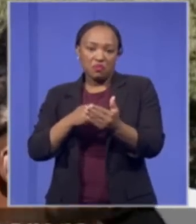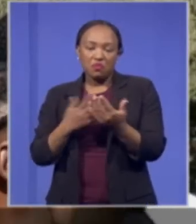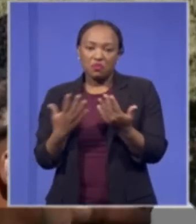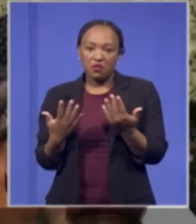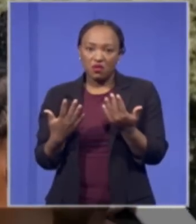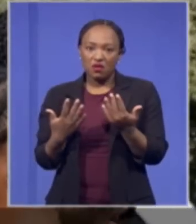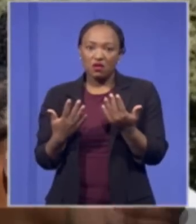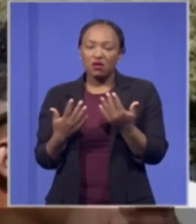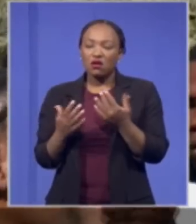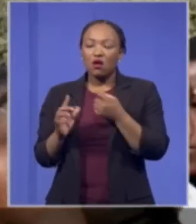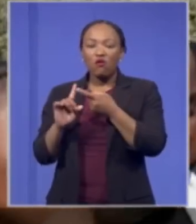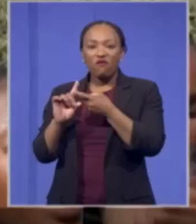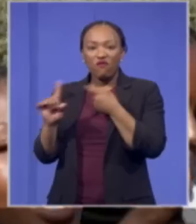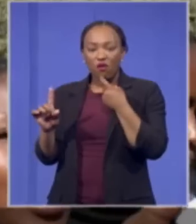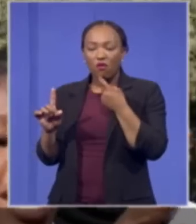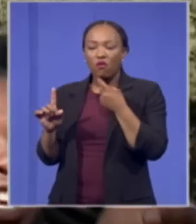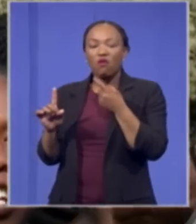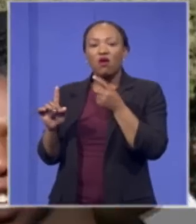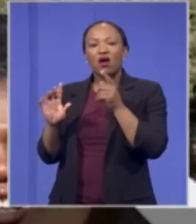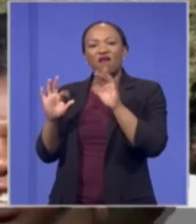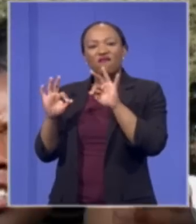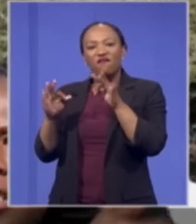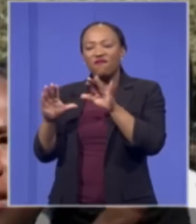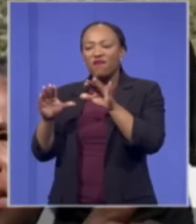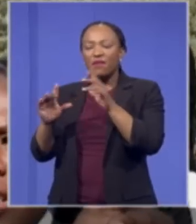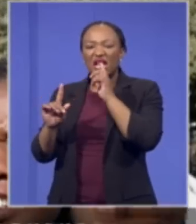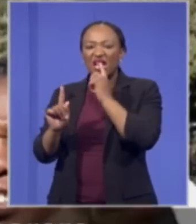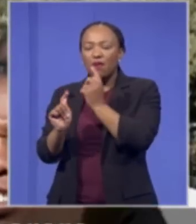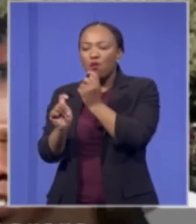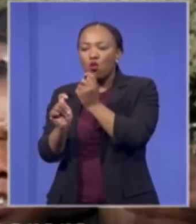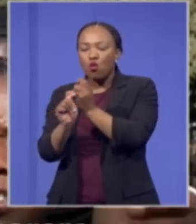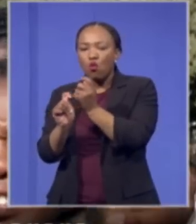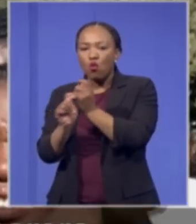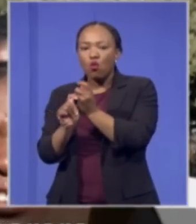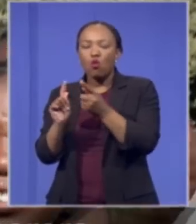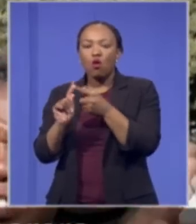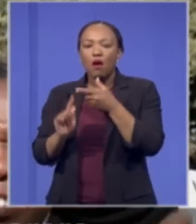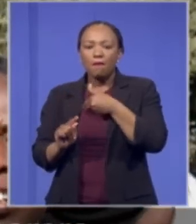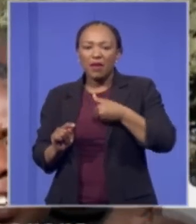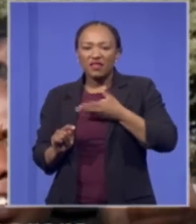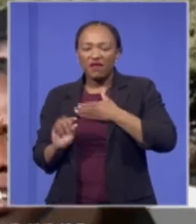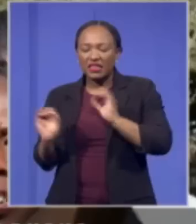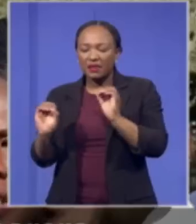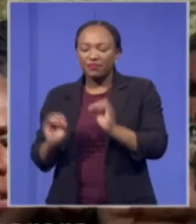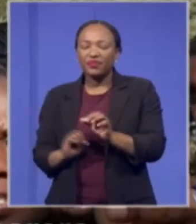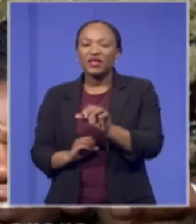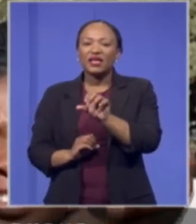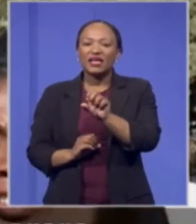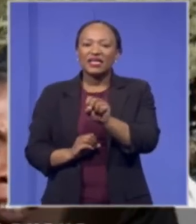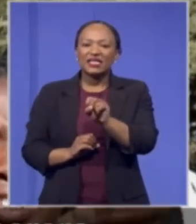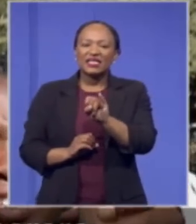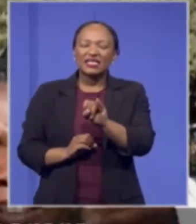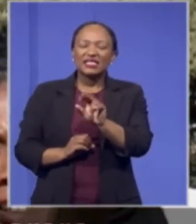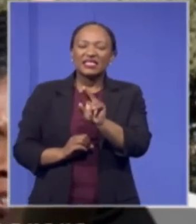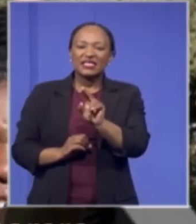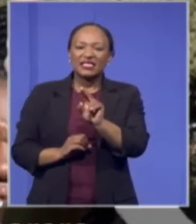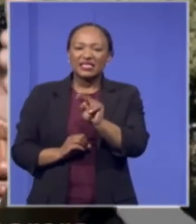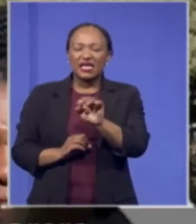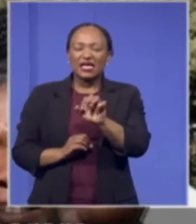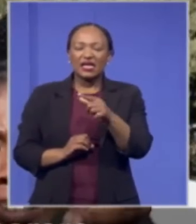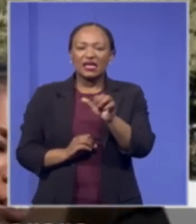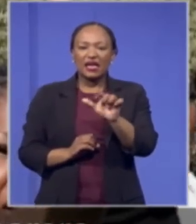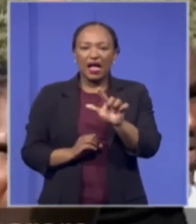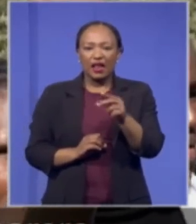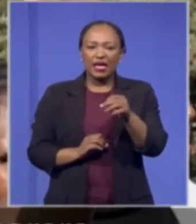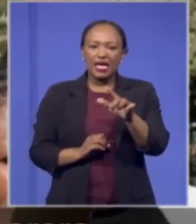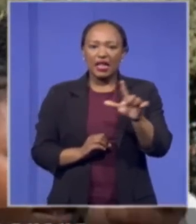gore go tswa ko lelapeng la mokhukhu o sena batsadi o tswa mo molelwane mo Signal le mo go nang dithole seo ga se